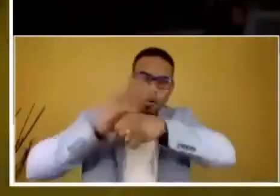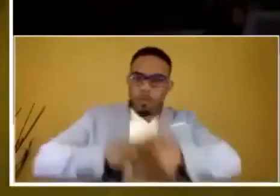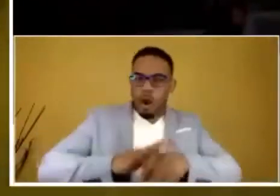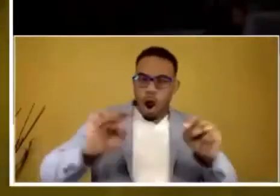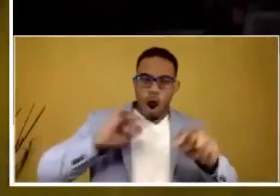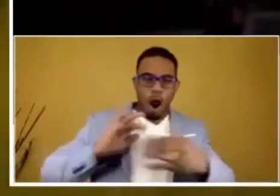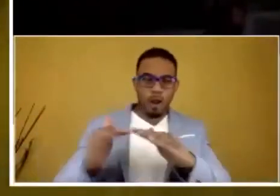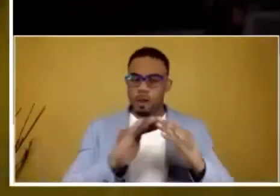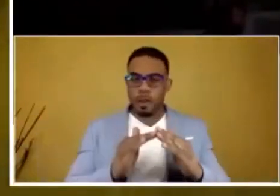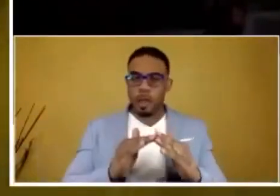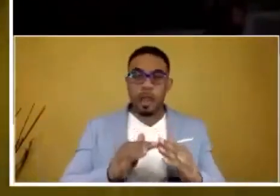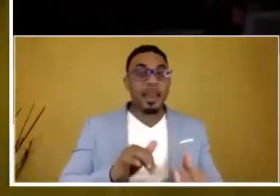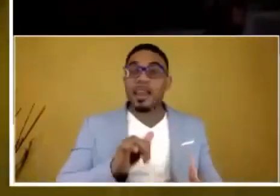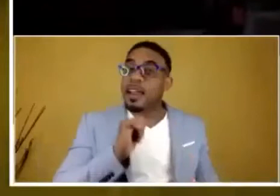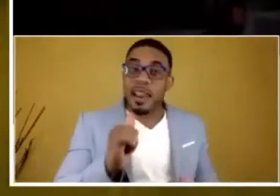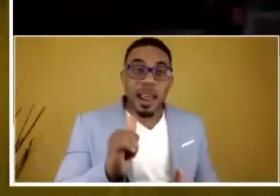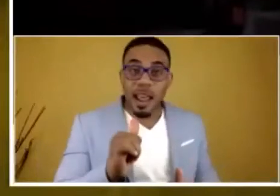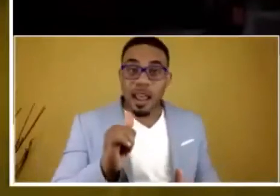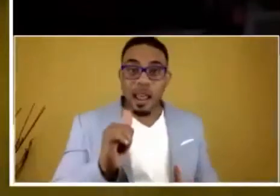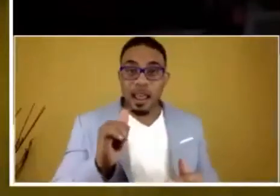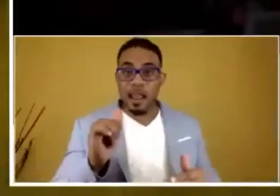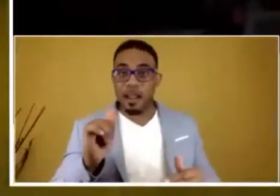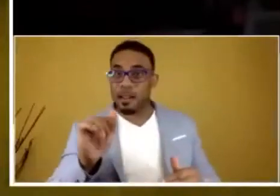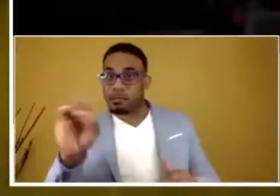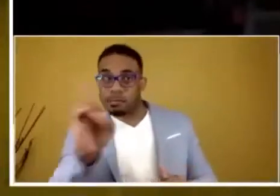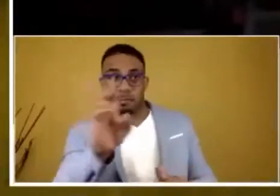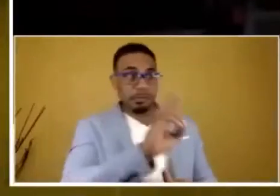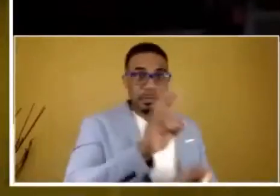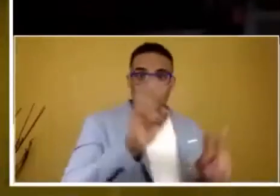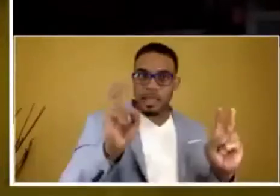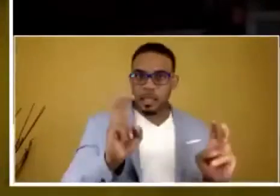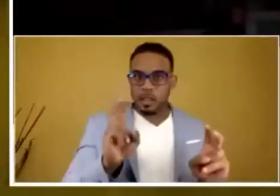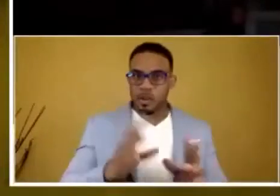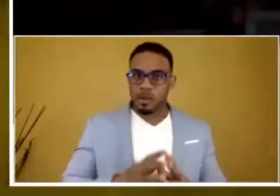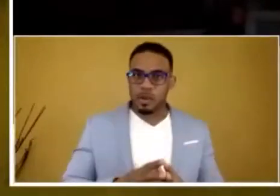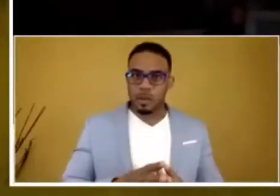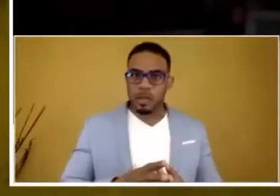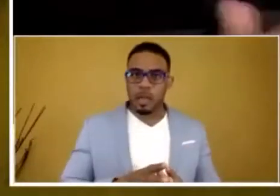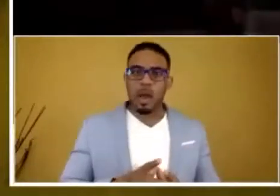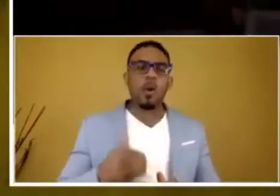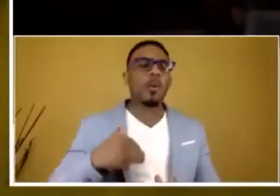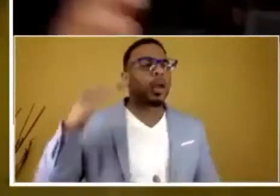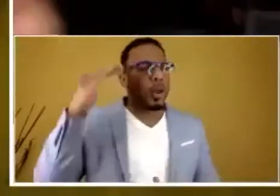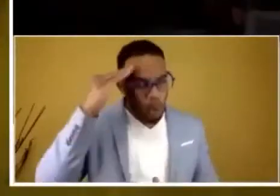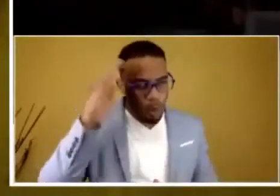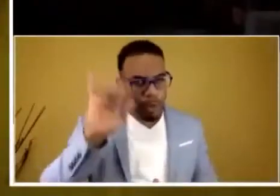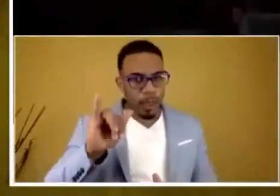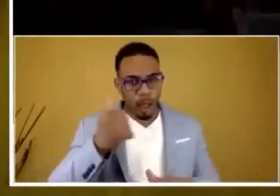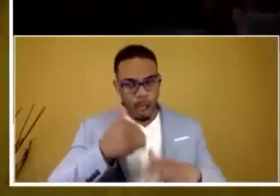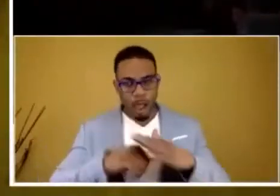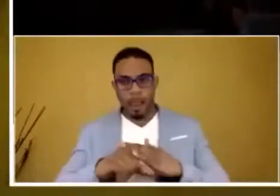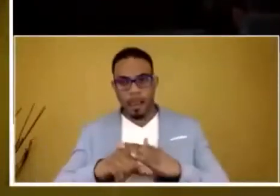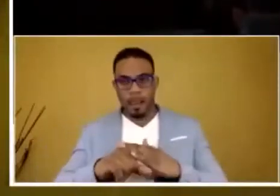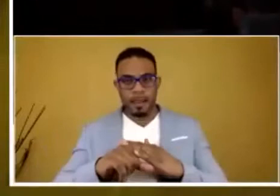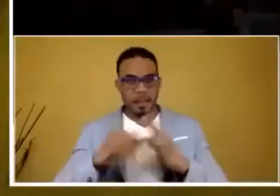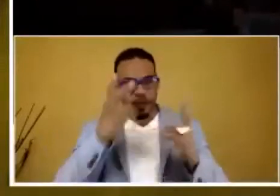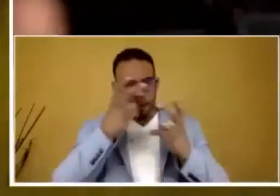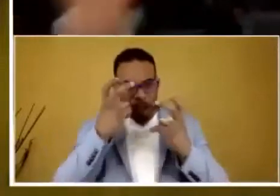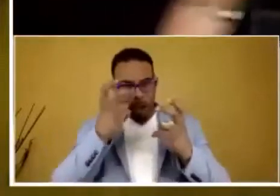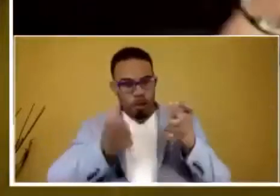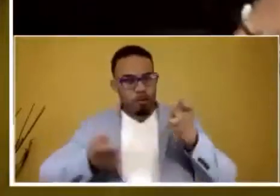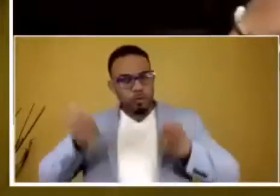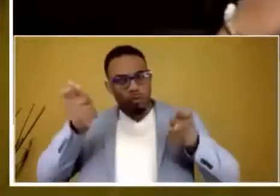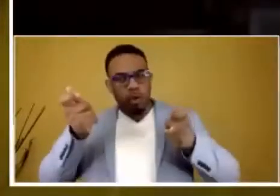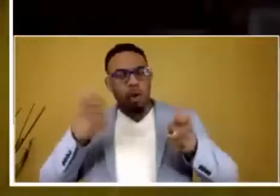communities are not partisan issues, beloved. What we know is that under fascist and authoritarian regimes, we see